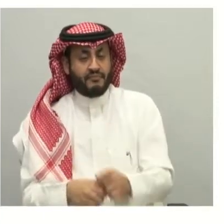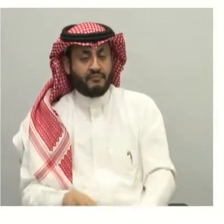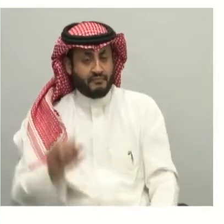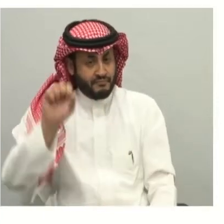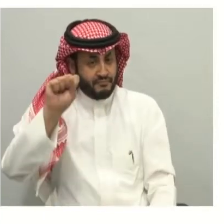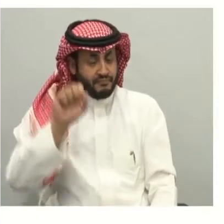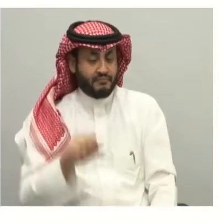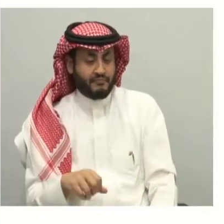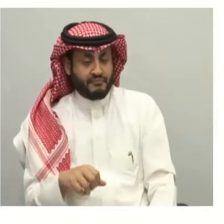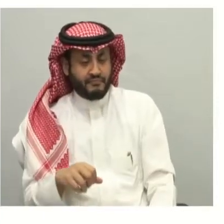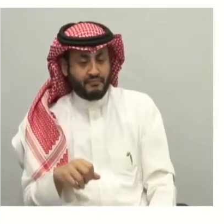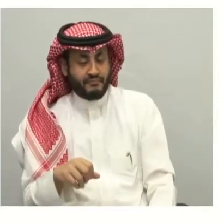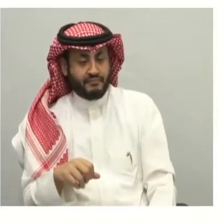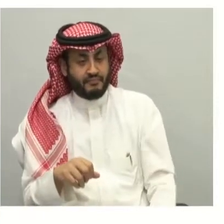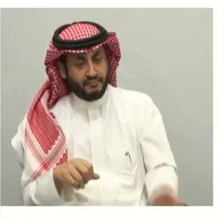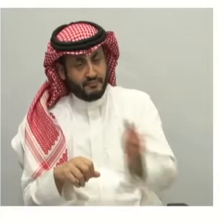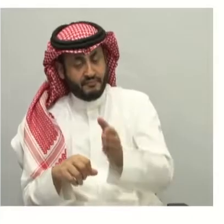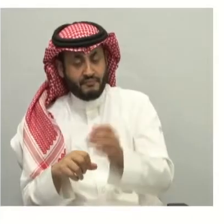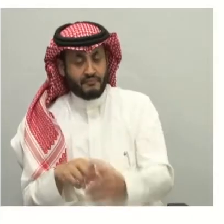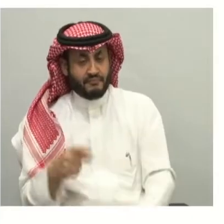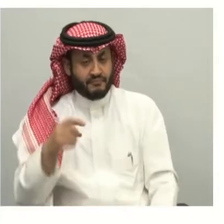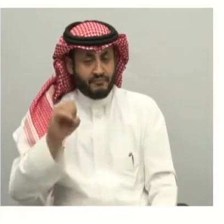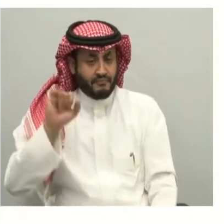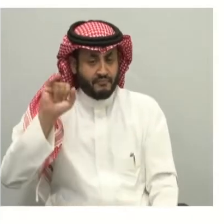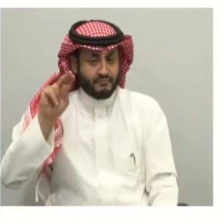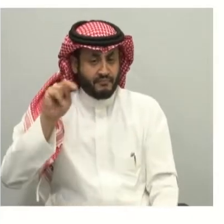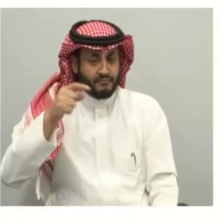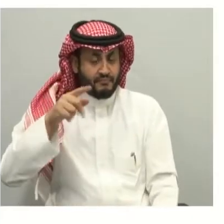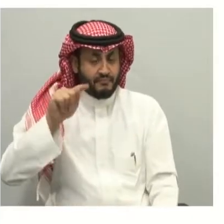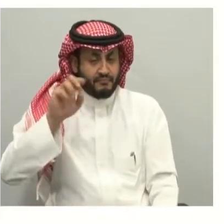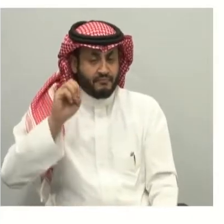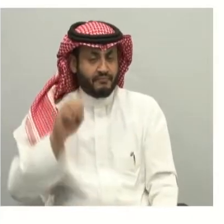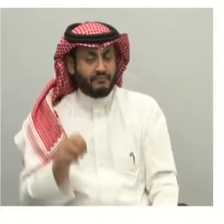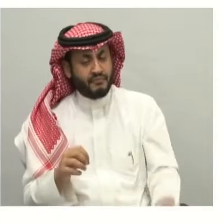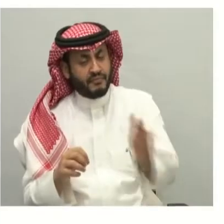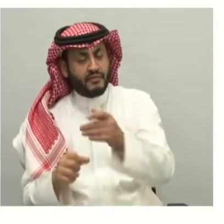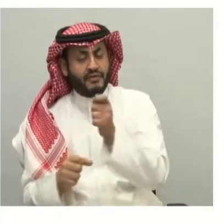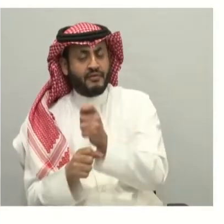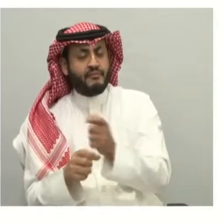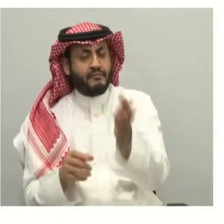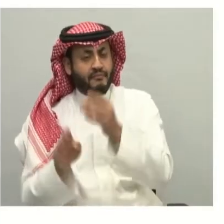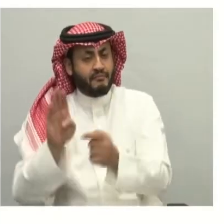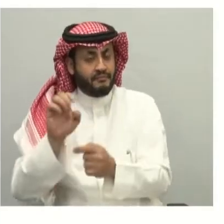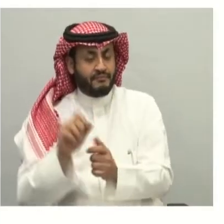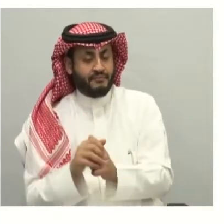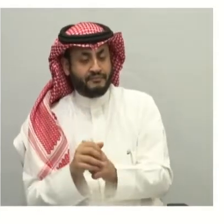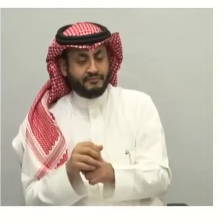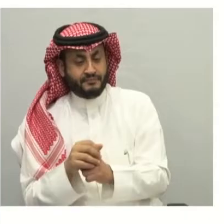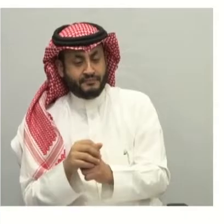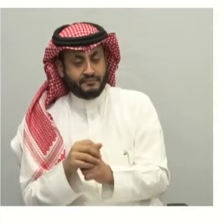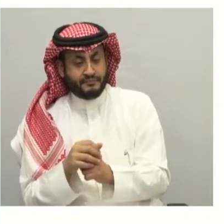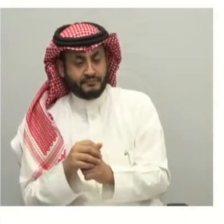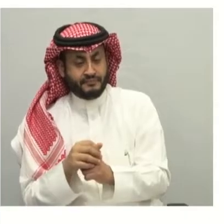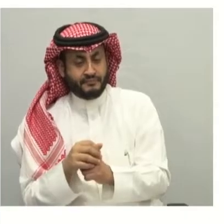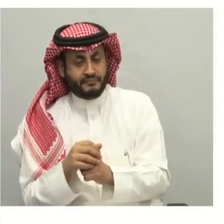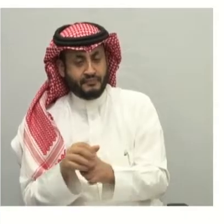is, okay? And after this, going to, and comes after it by. And also, if you remember,